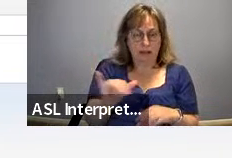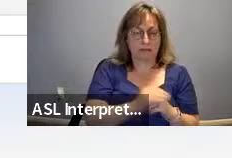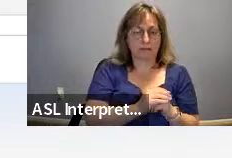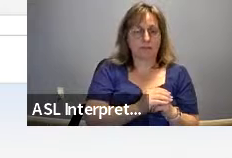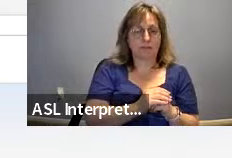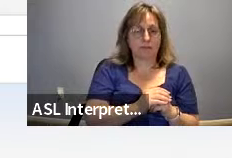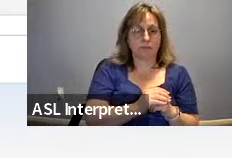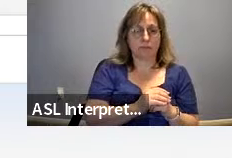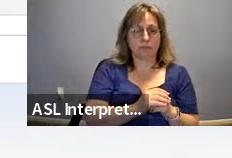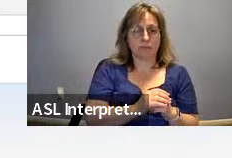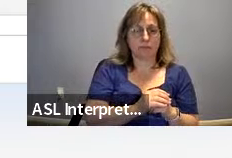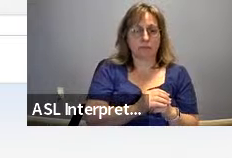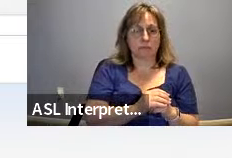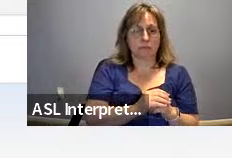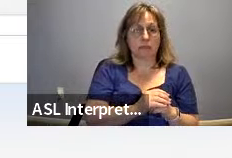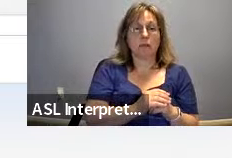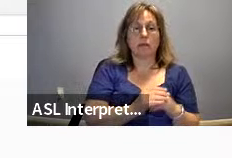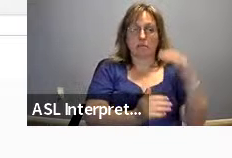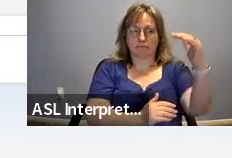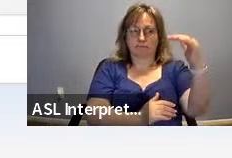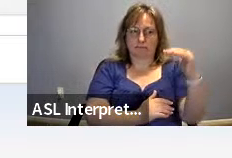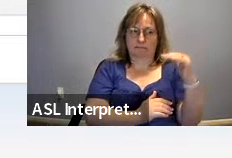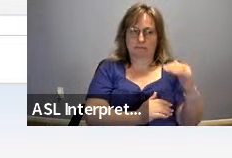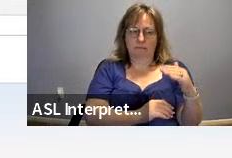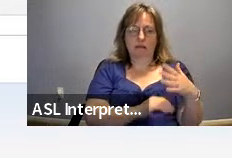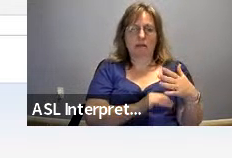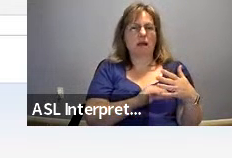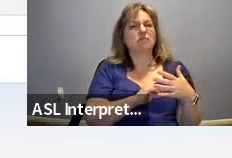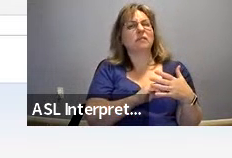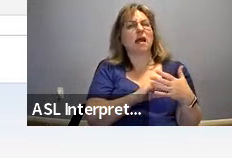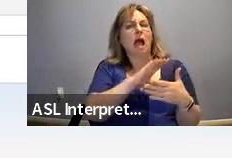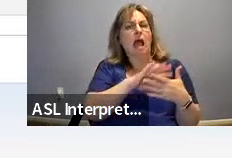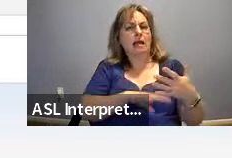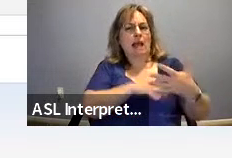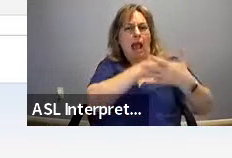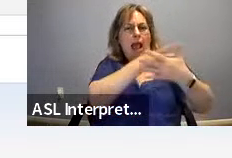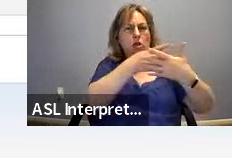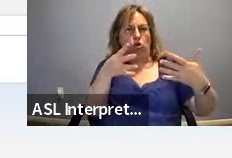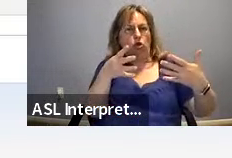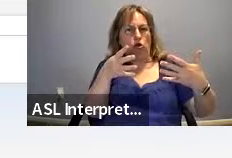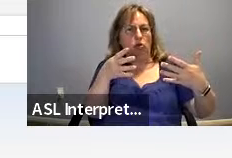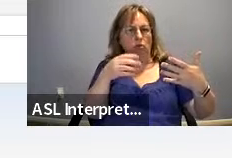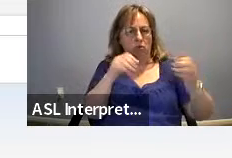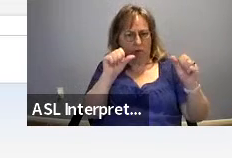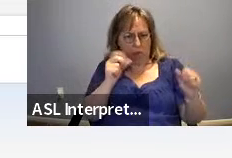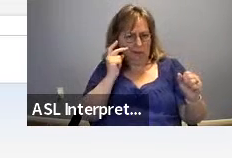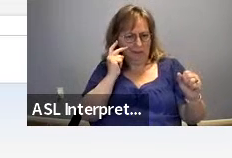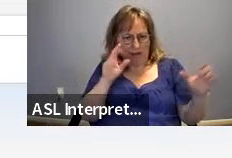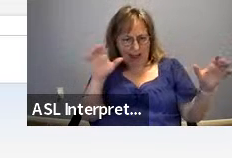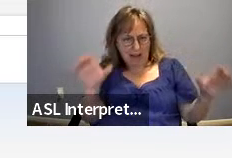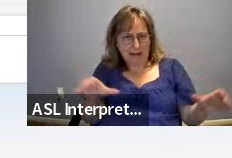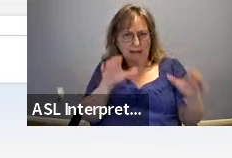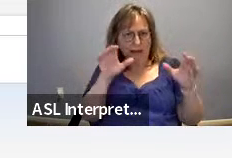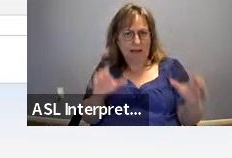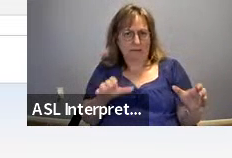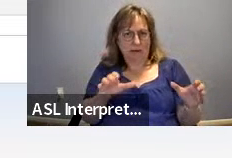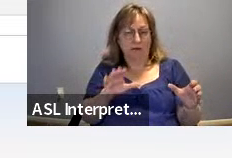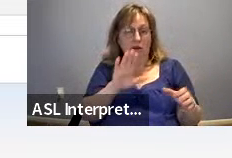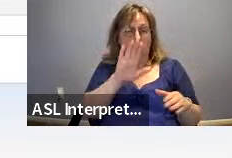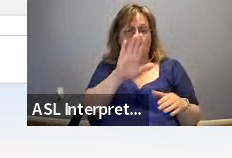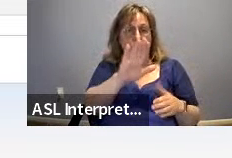And then we have a calendar tab, which would give you the ability to see all calendar activities at your student's